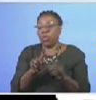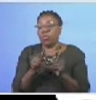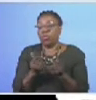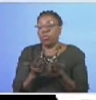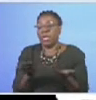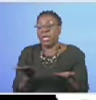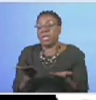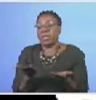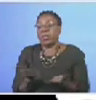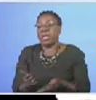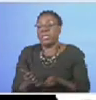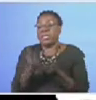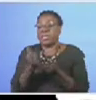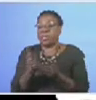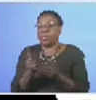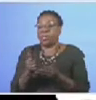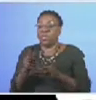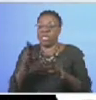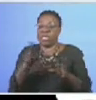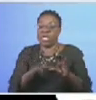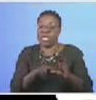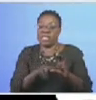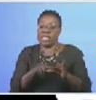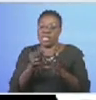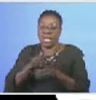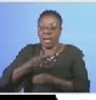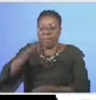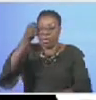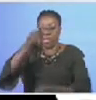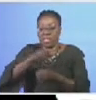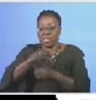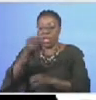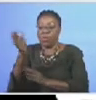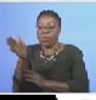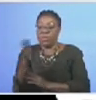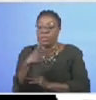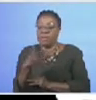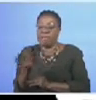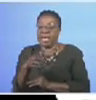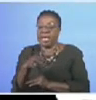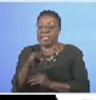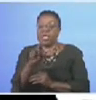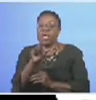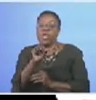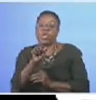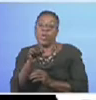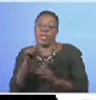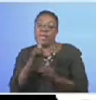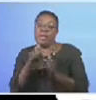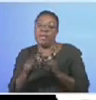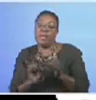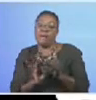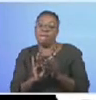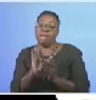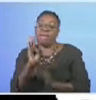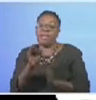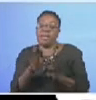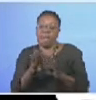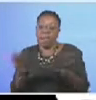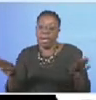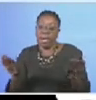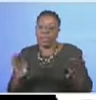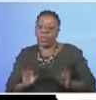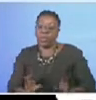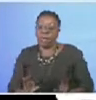lounge chairs and umbrellas. We put the flags 20 feet apart on the beach, and we're going to just encourage them